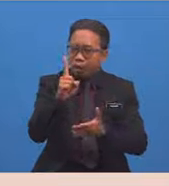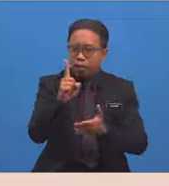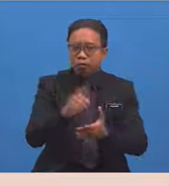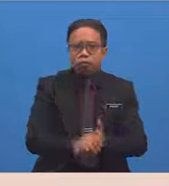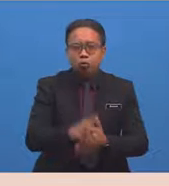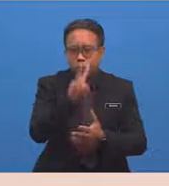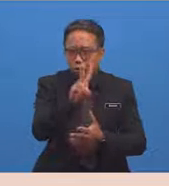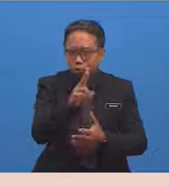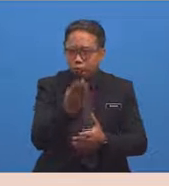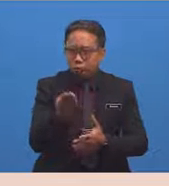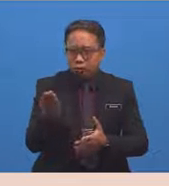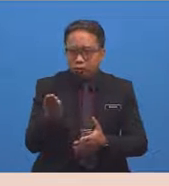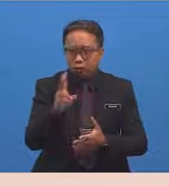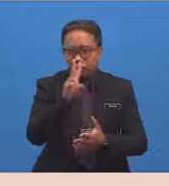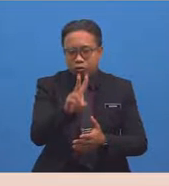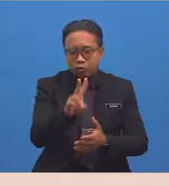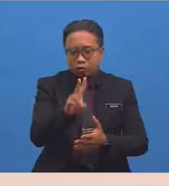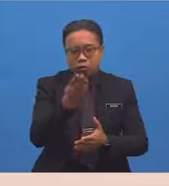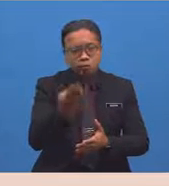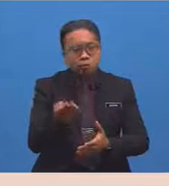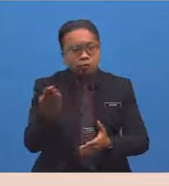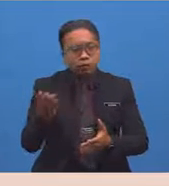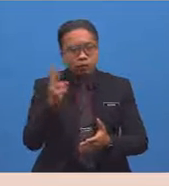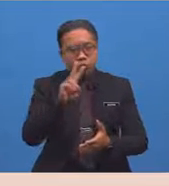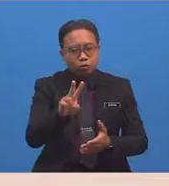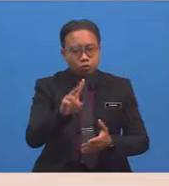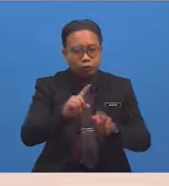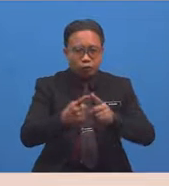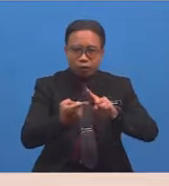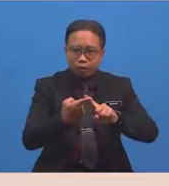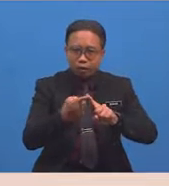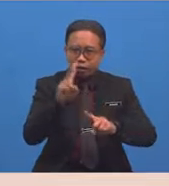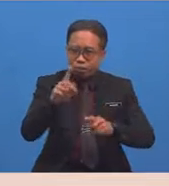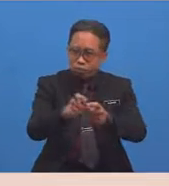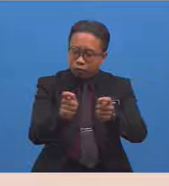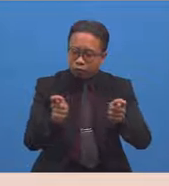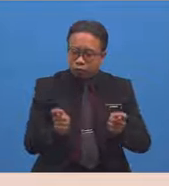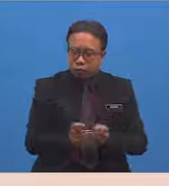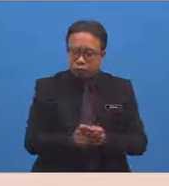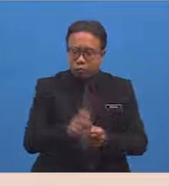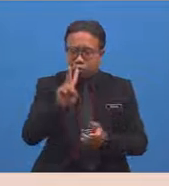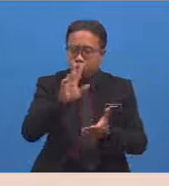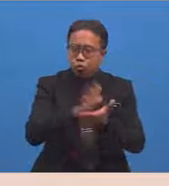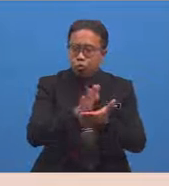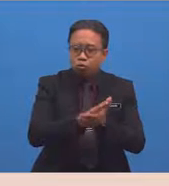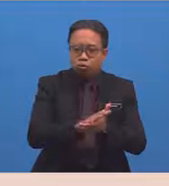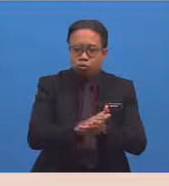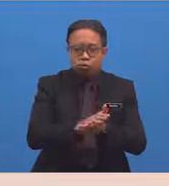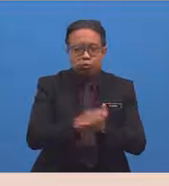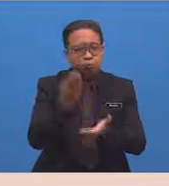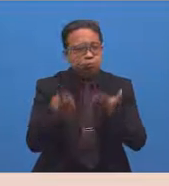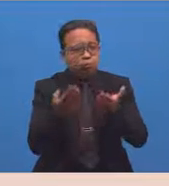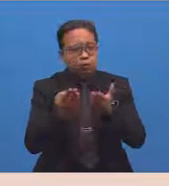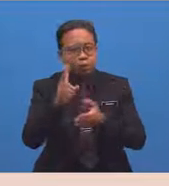got two friends with you, you've got two things with you, or you're going to two different places, like two schools, and there are probably